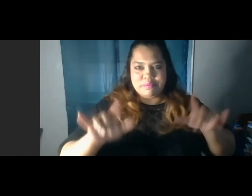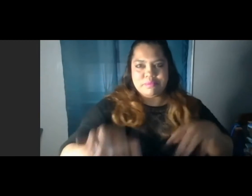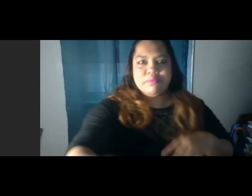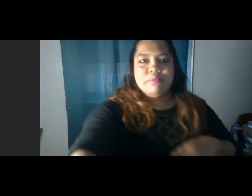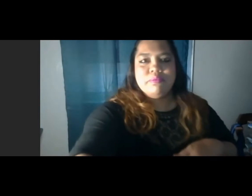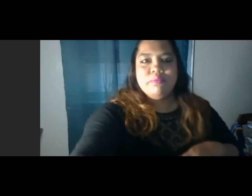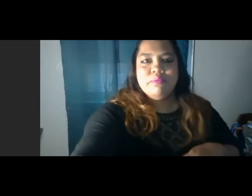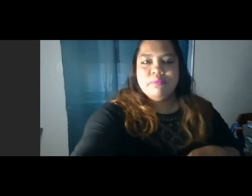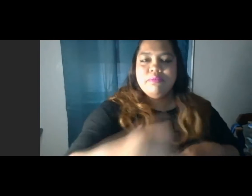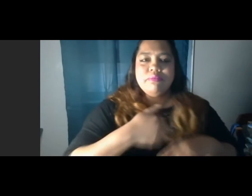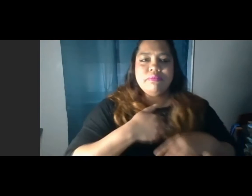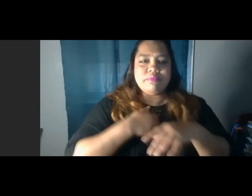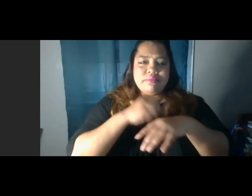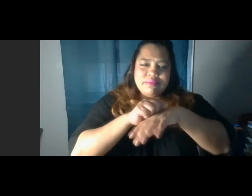I'm sending